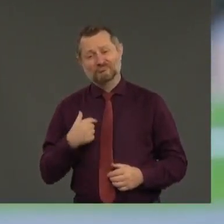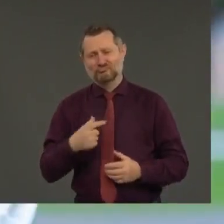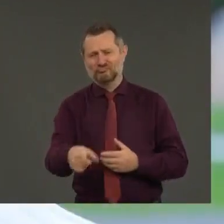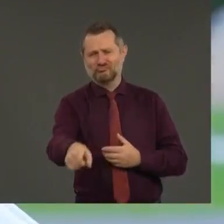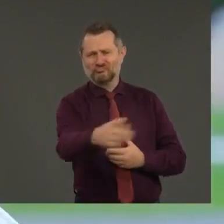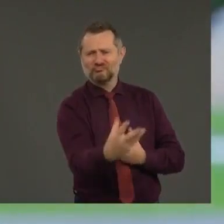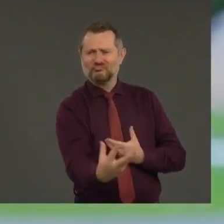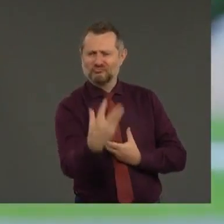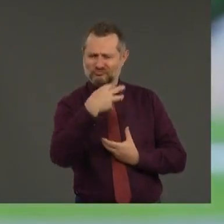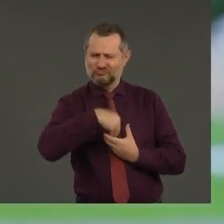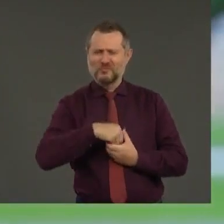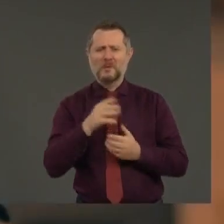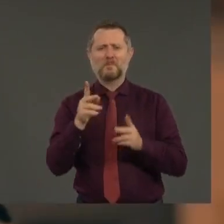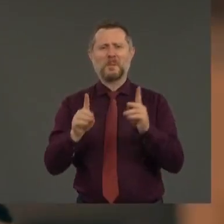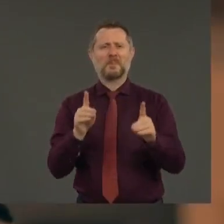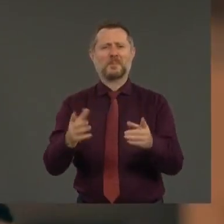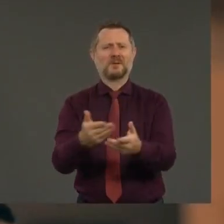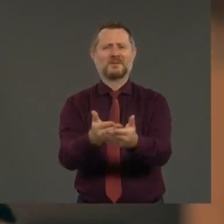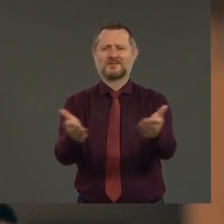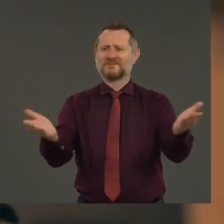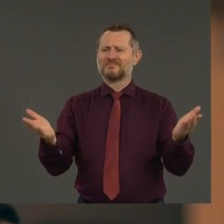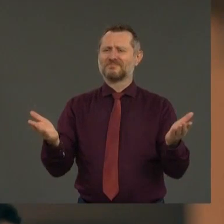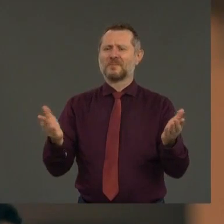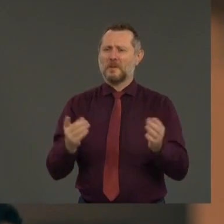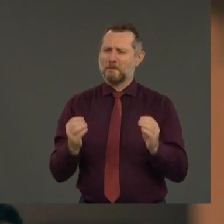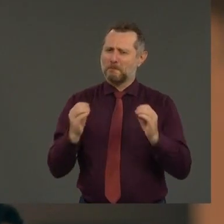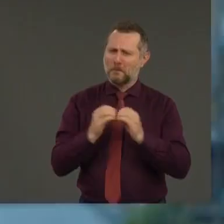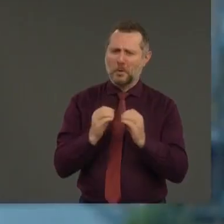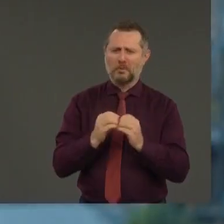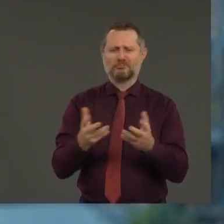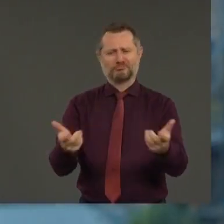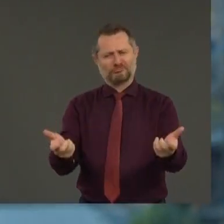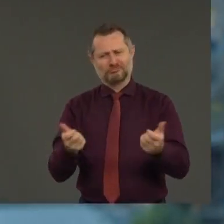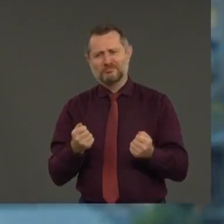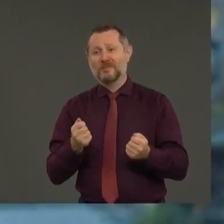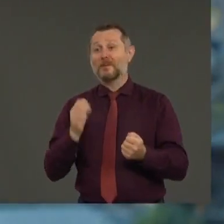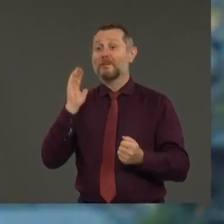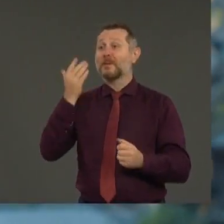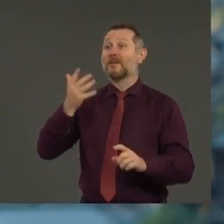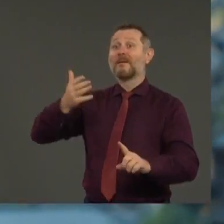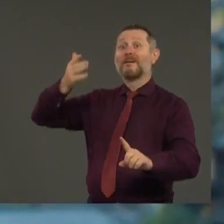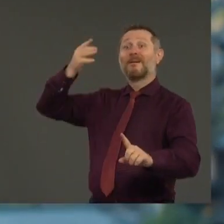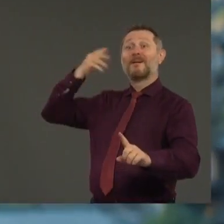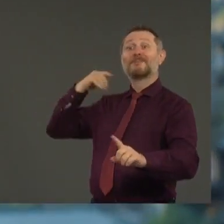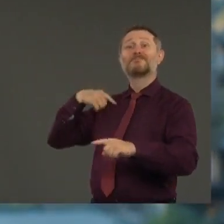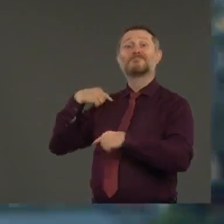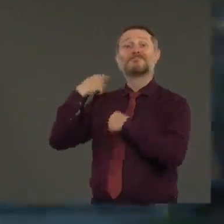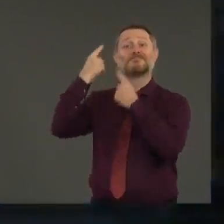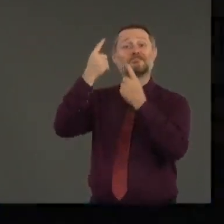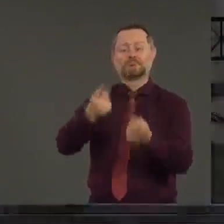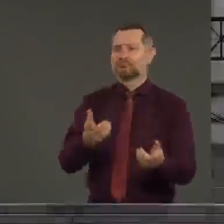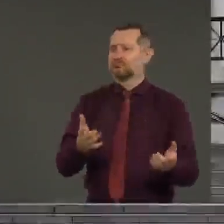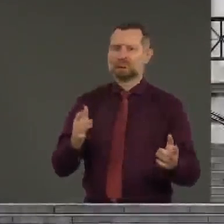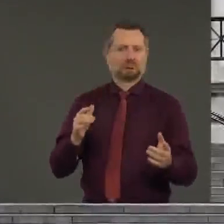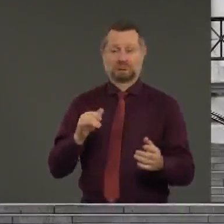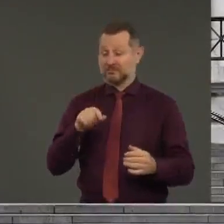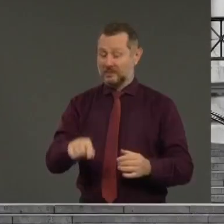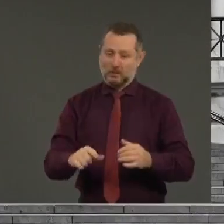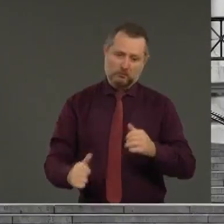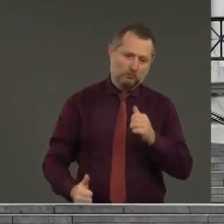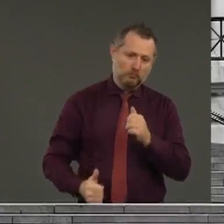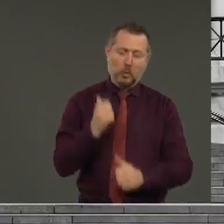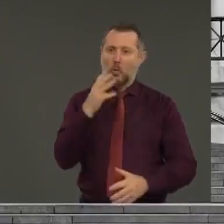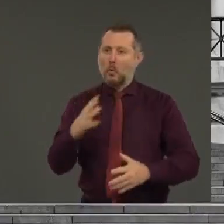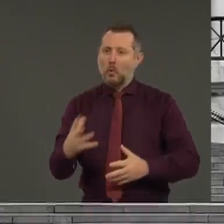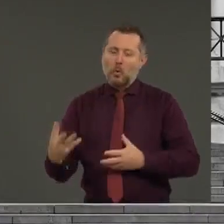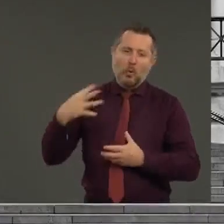in this situation to a greater degree than they have been involved probably in modern history. This